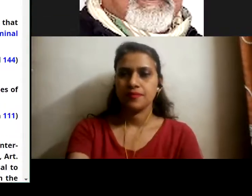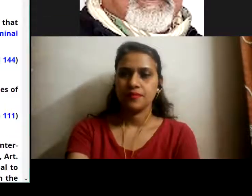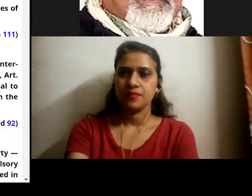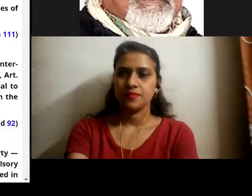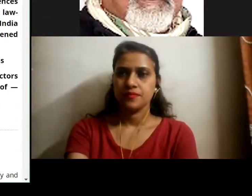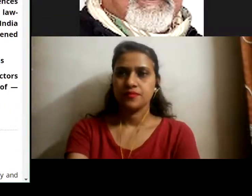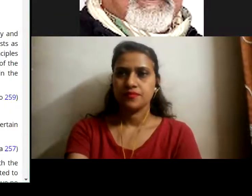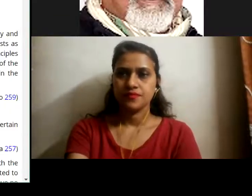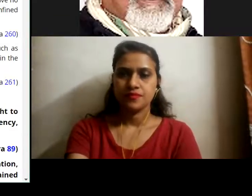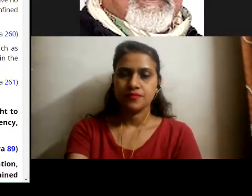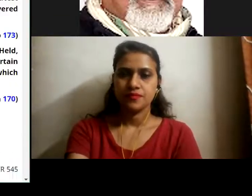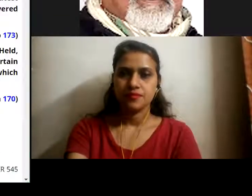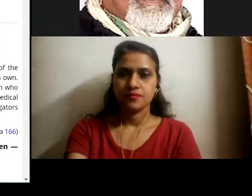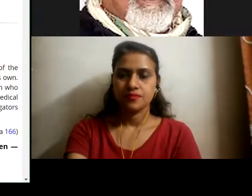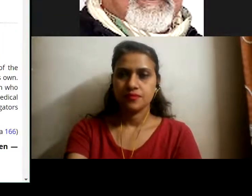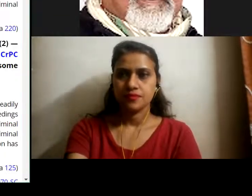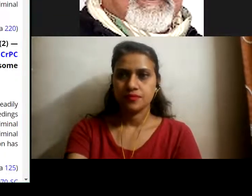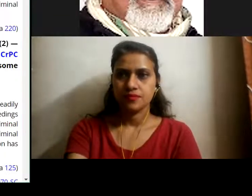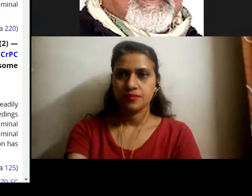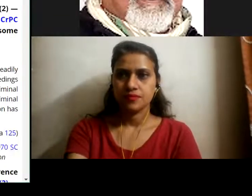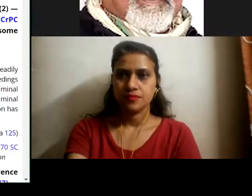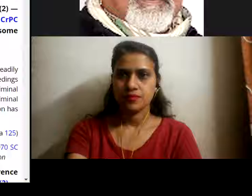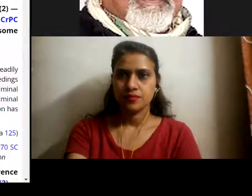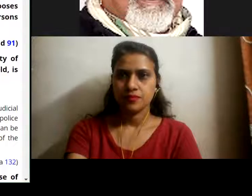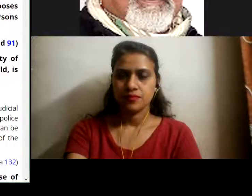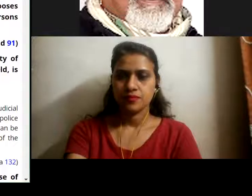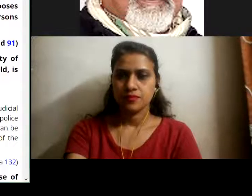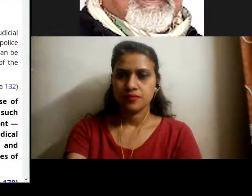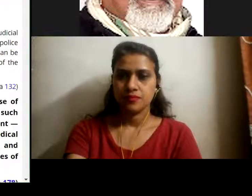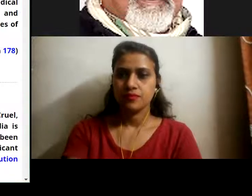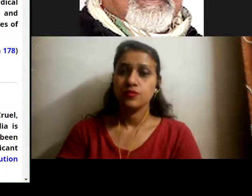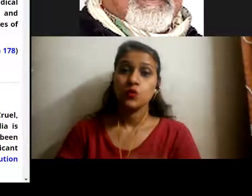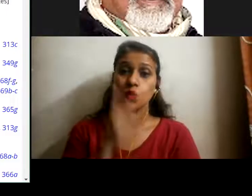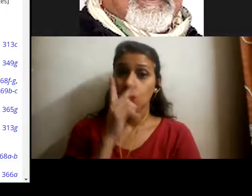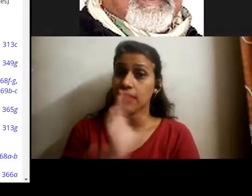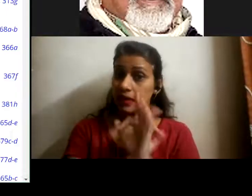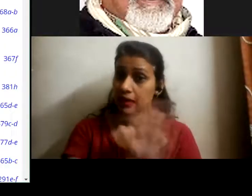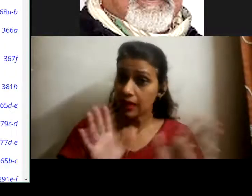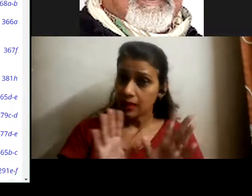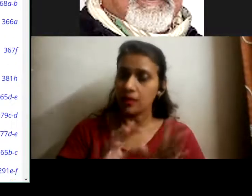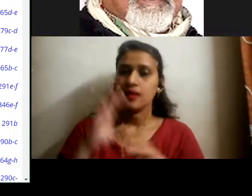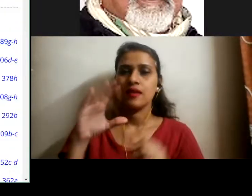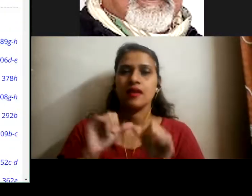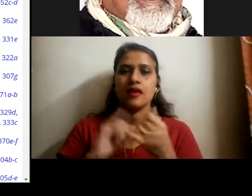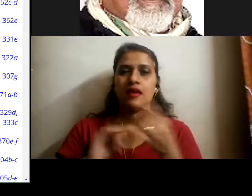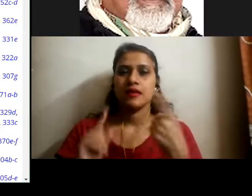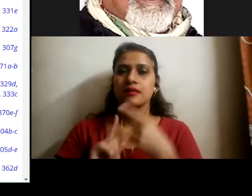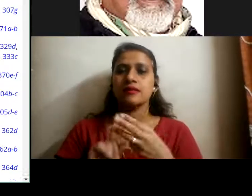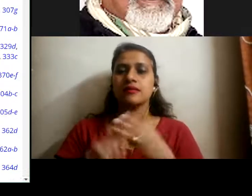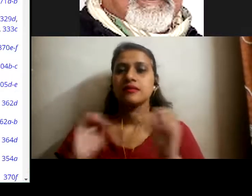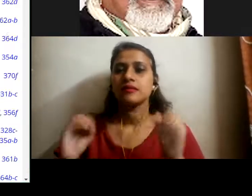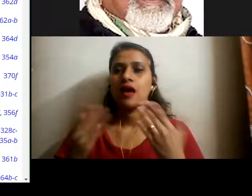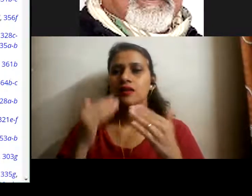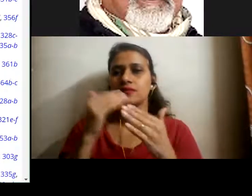So once this is done, I will show you where the actual case begins. So the actual case